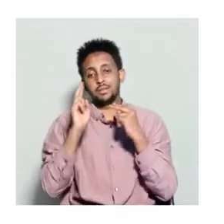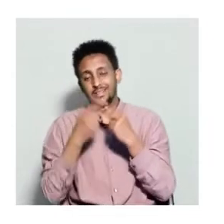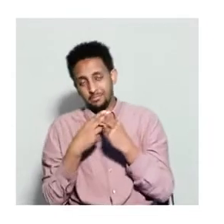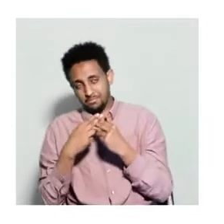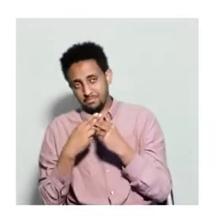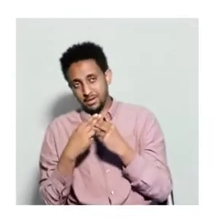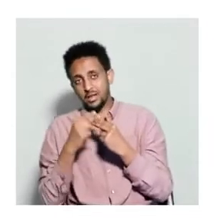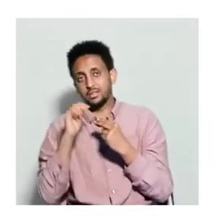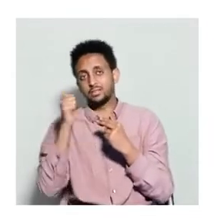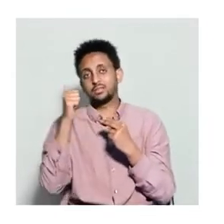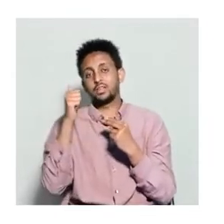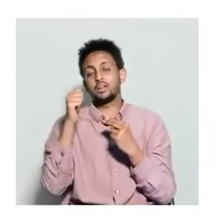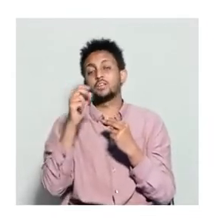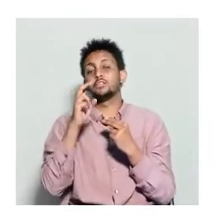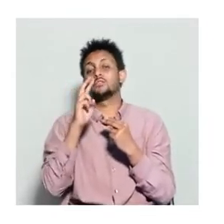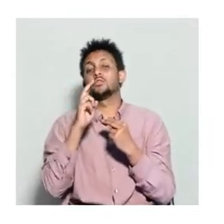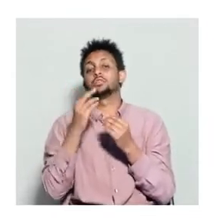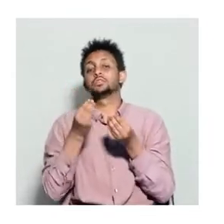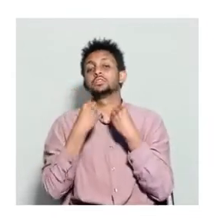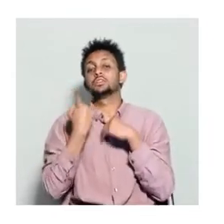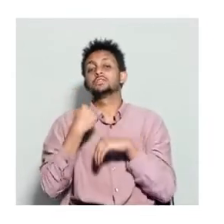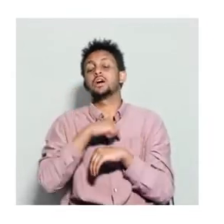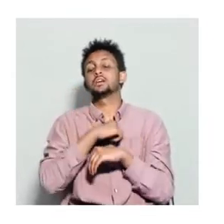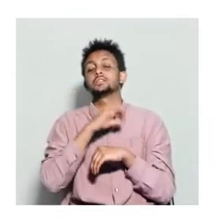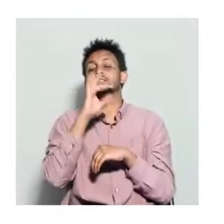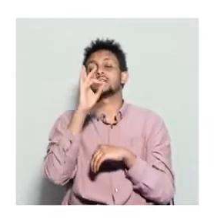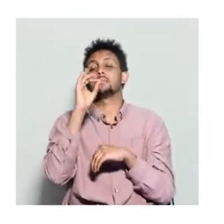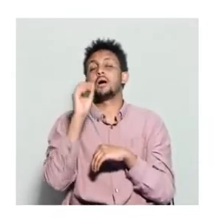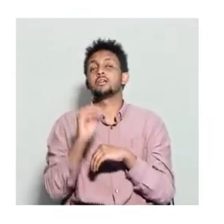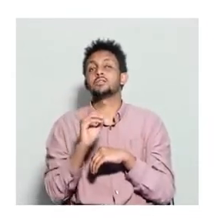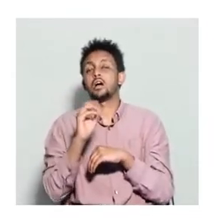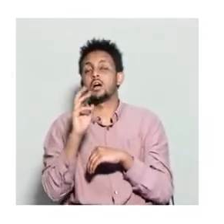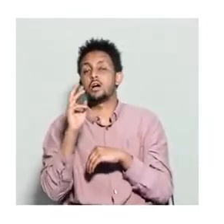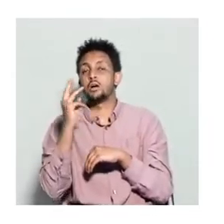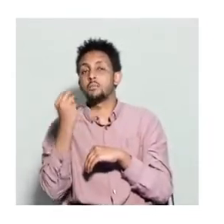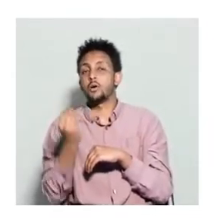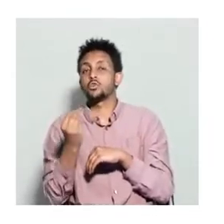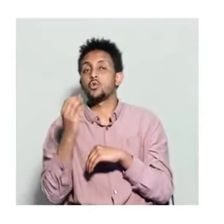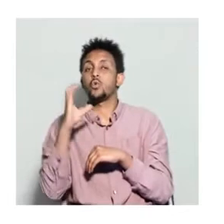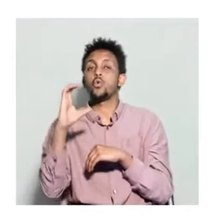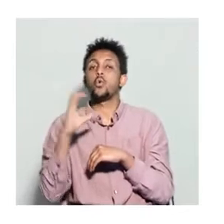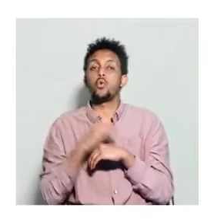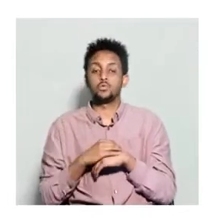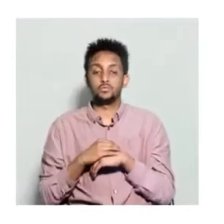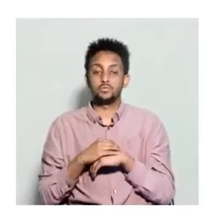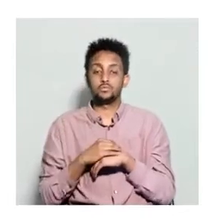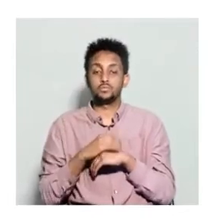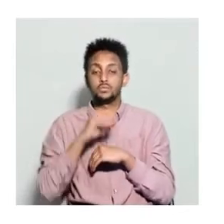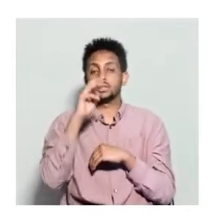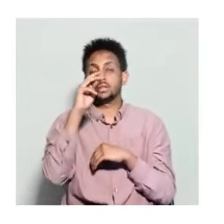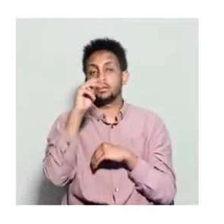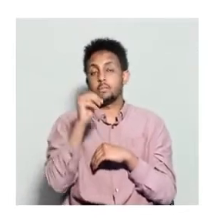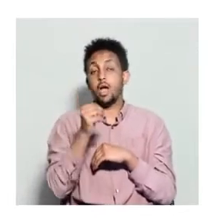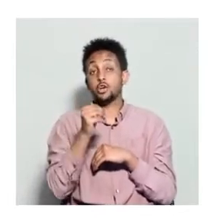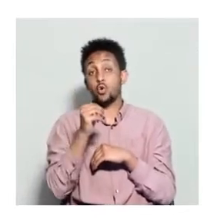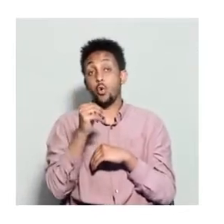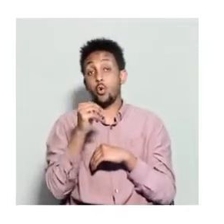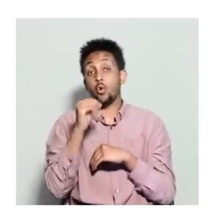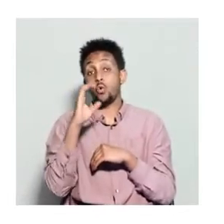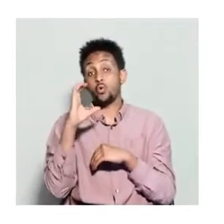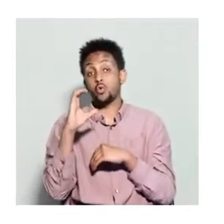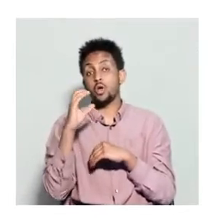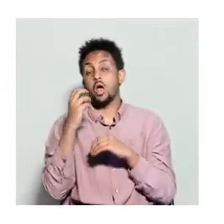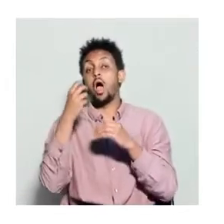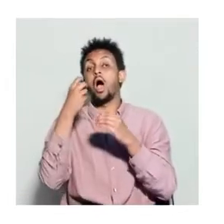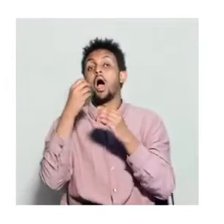multiplied by 10 volt gives us 80 microcoulomb. Okay, 80 microcoulomb is the